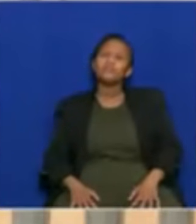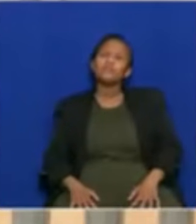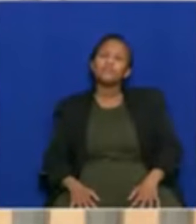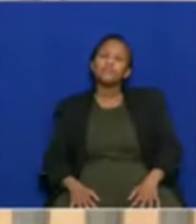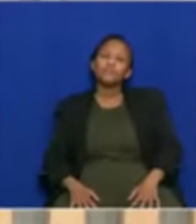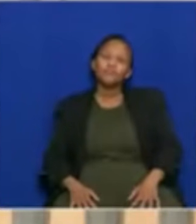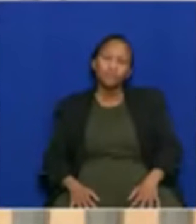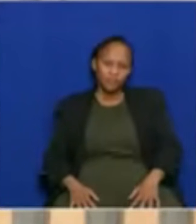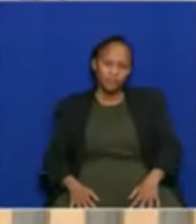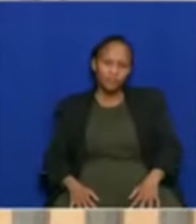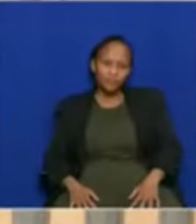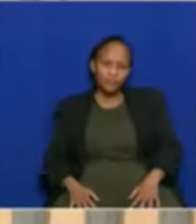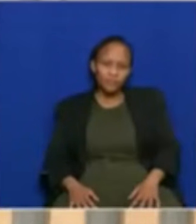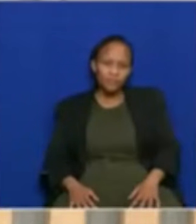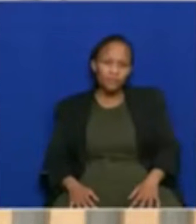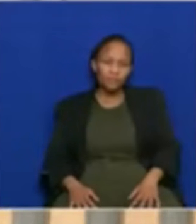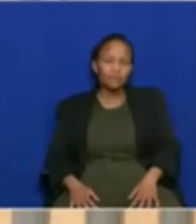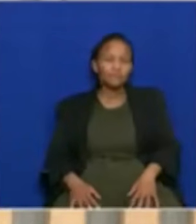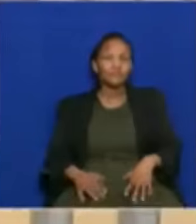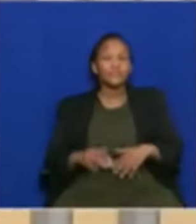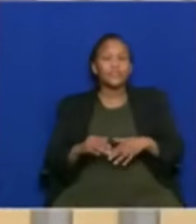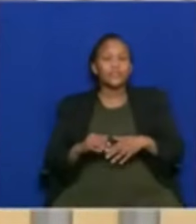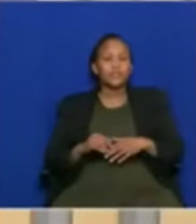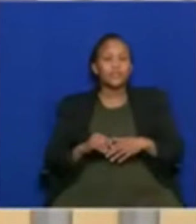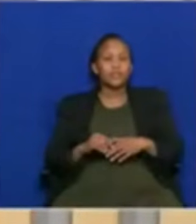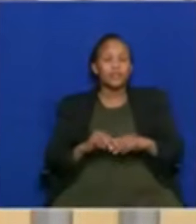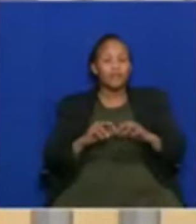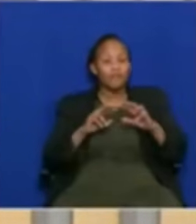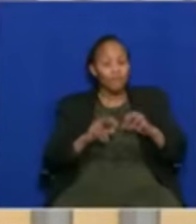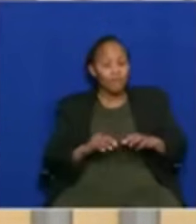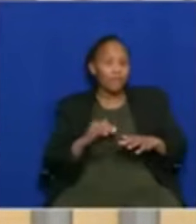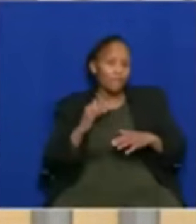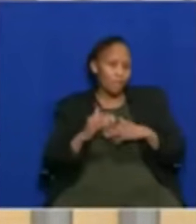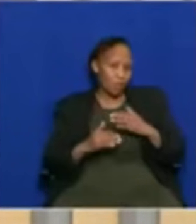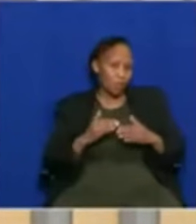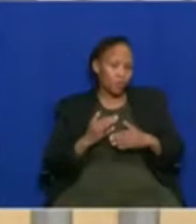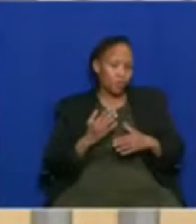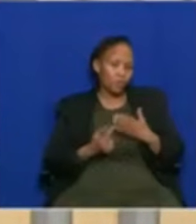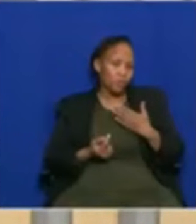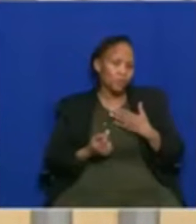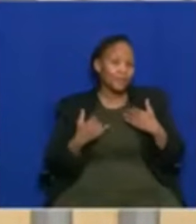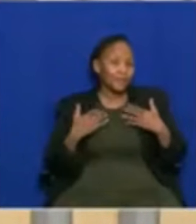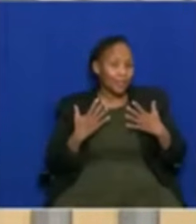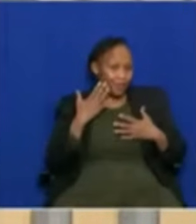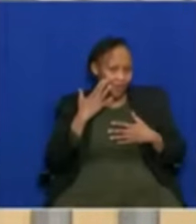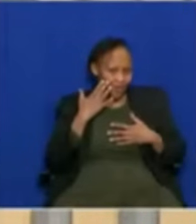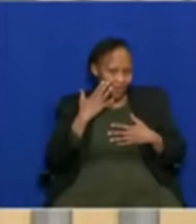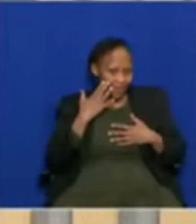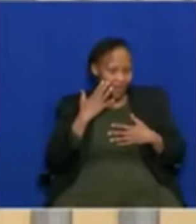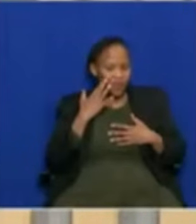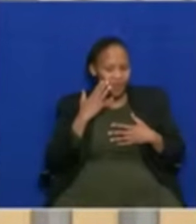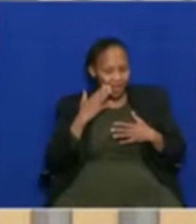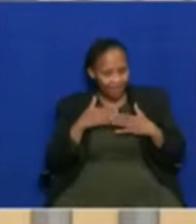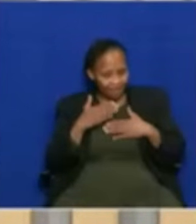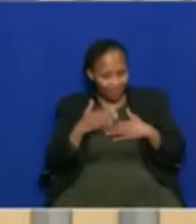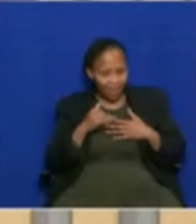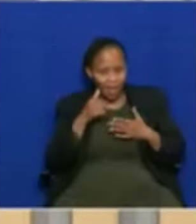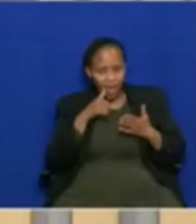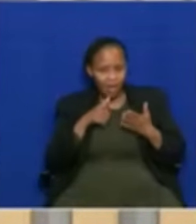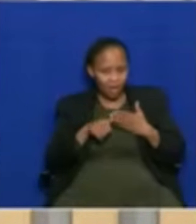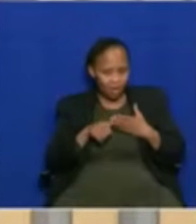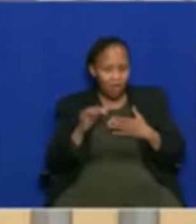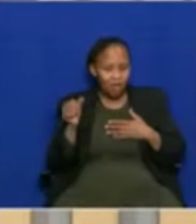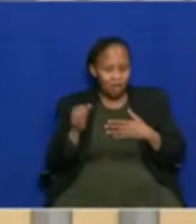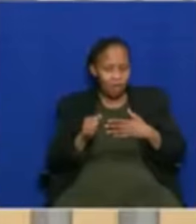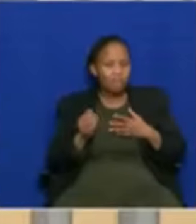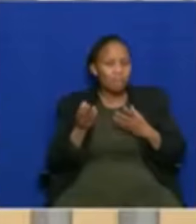process will kick off once you receive a conditional letter of appointment. Oh, okay. That's how you understand it. I'm with you. So according to the advert,